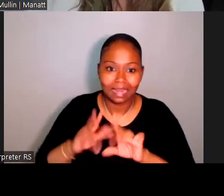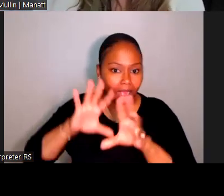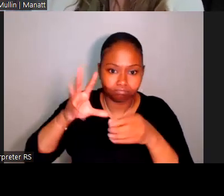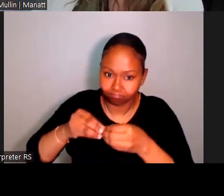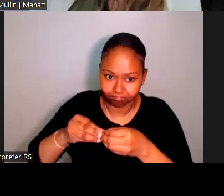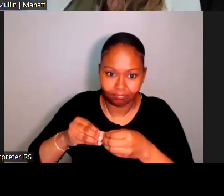it's intended to be illustrative.